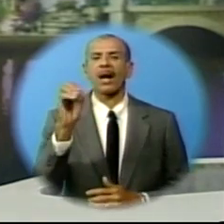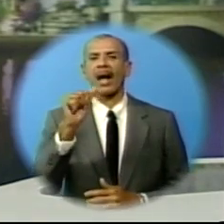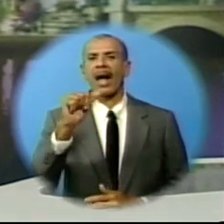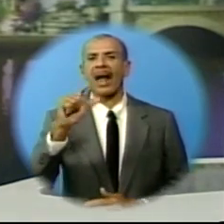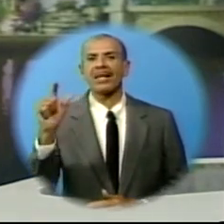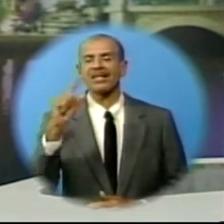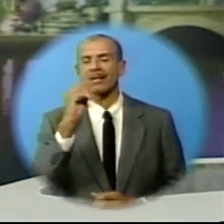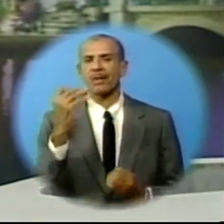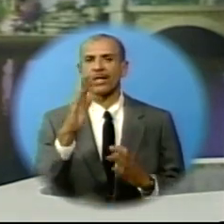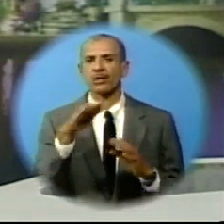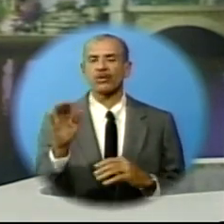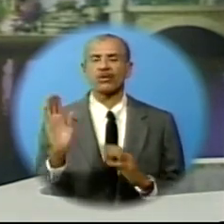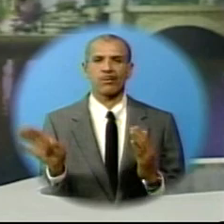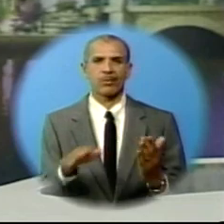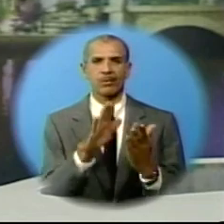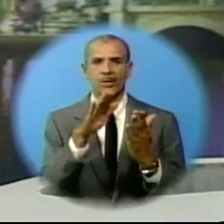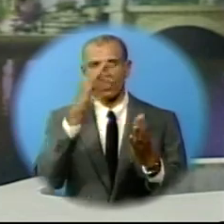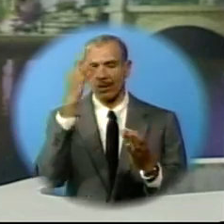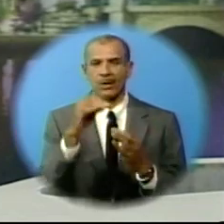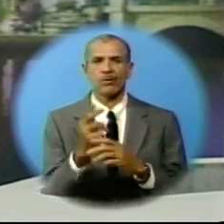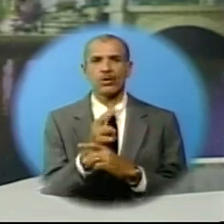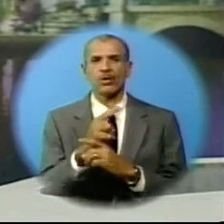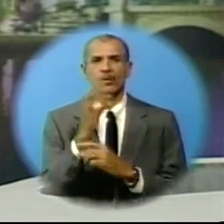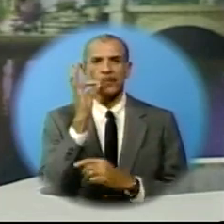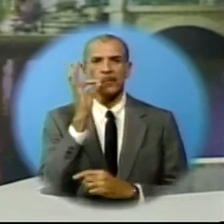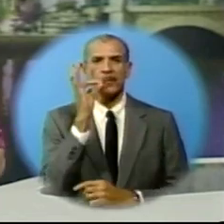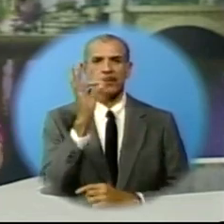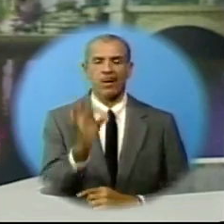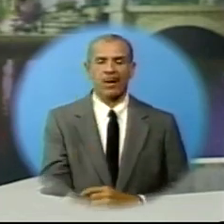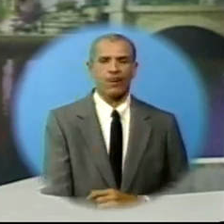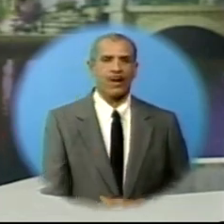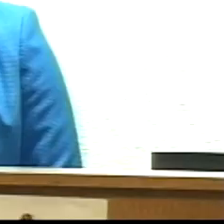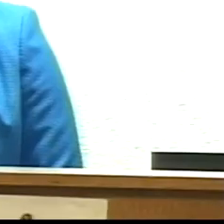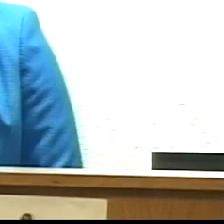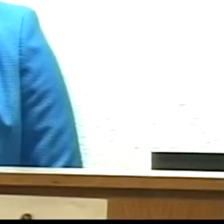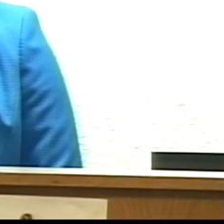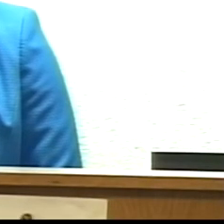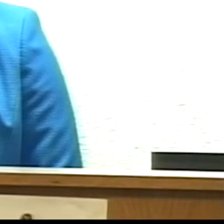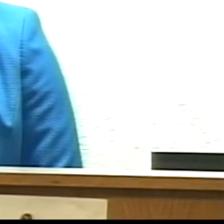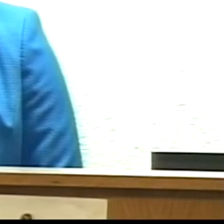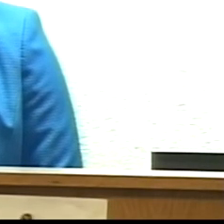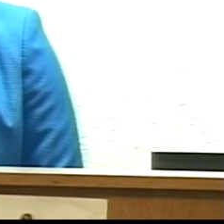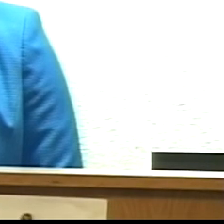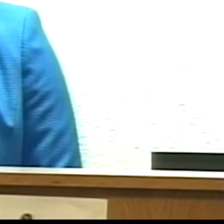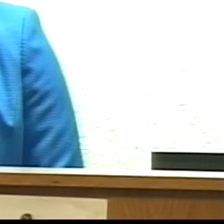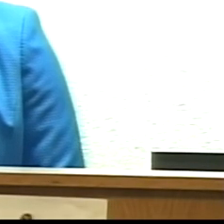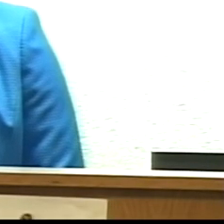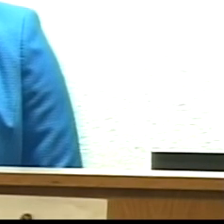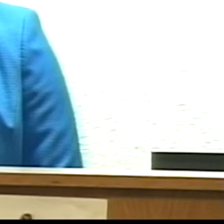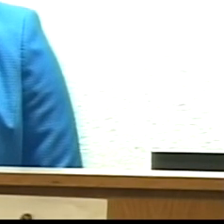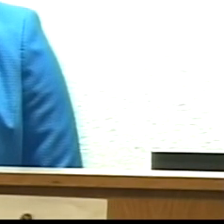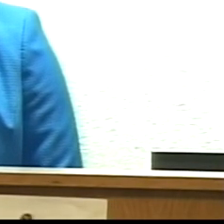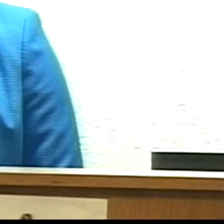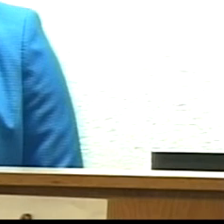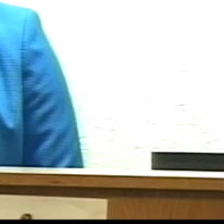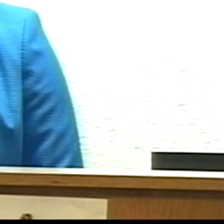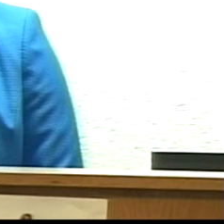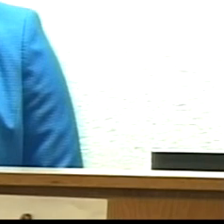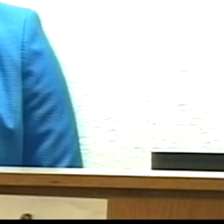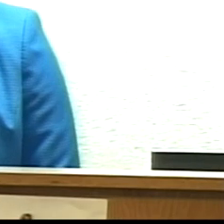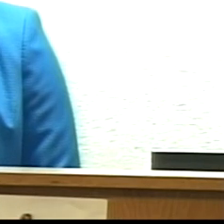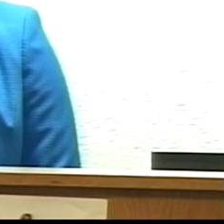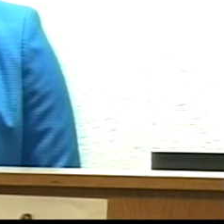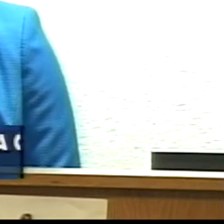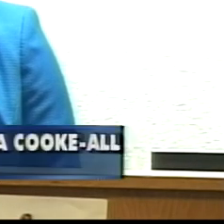before the court have used marijuana. When you come to the court and you plead guilty as a